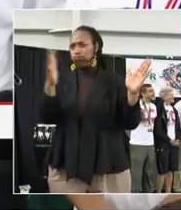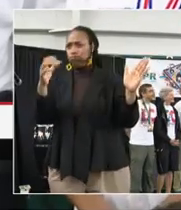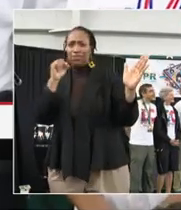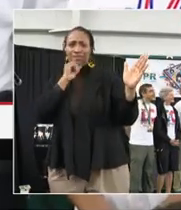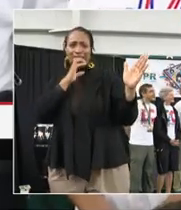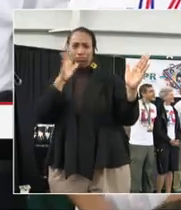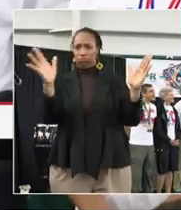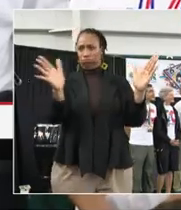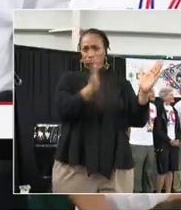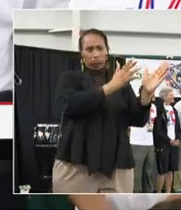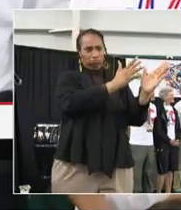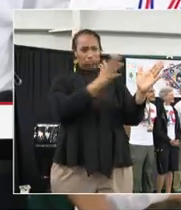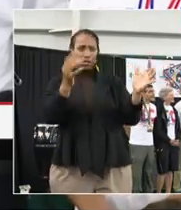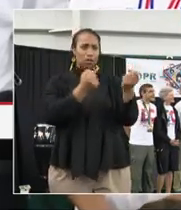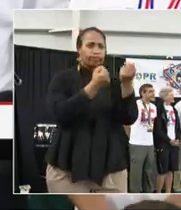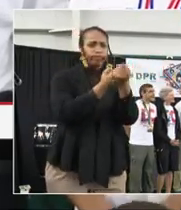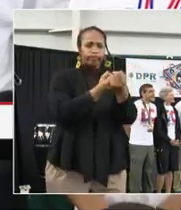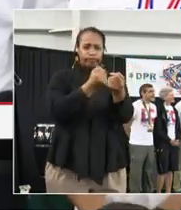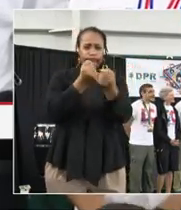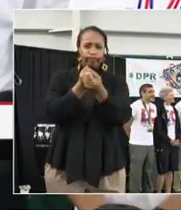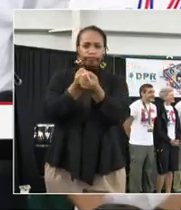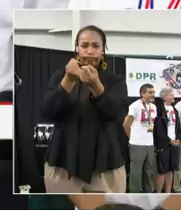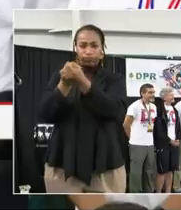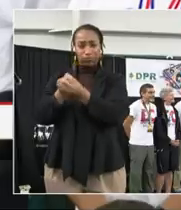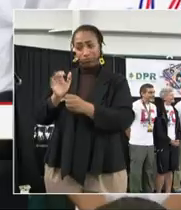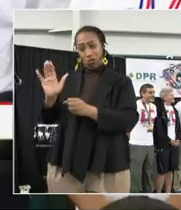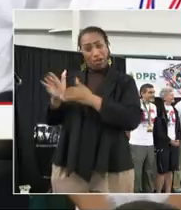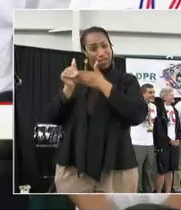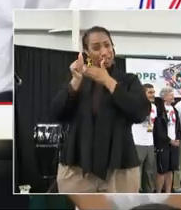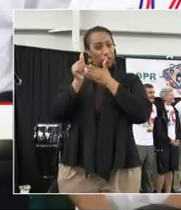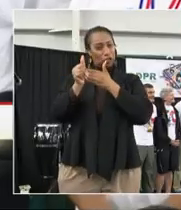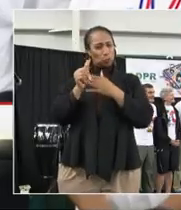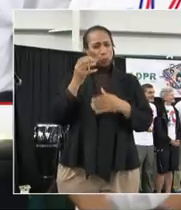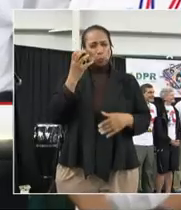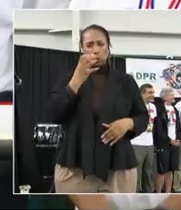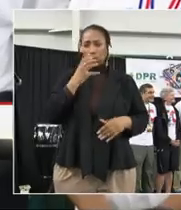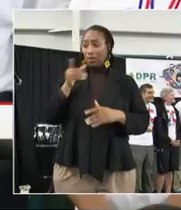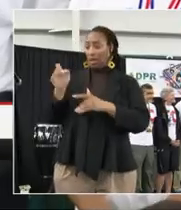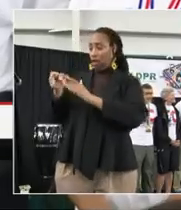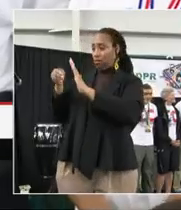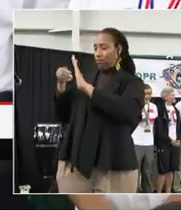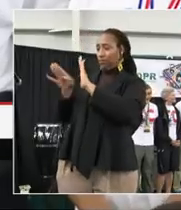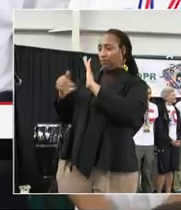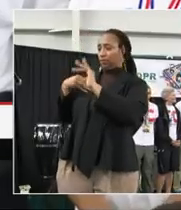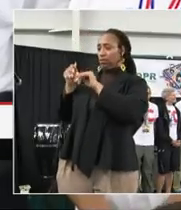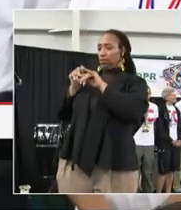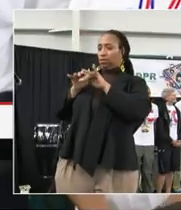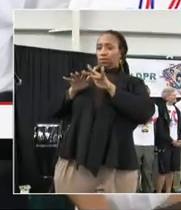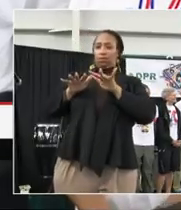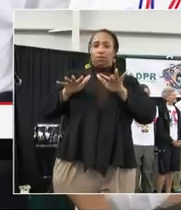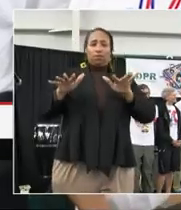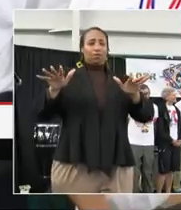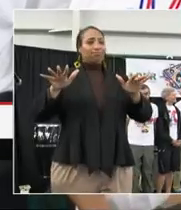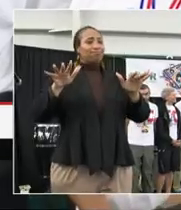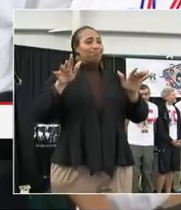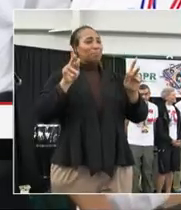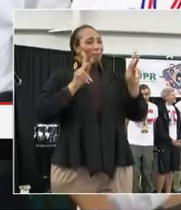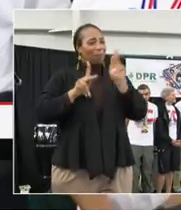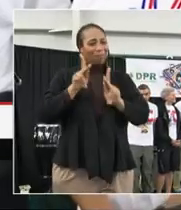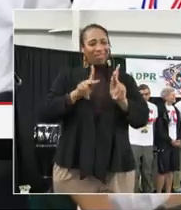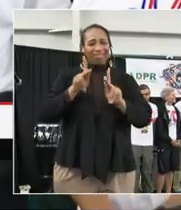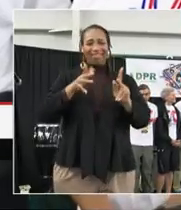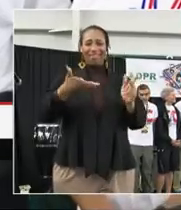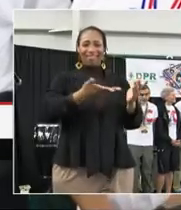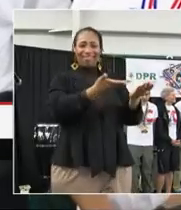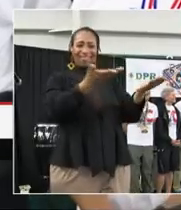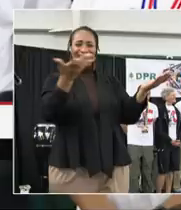leadership reflects a deep respect for the generations who came before us and a commitment to